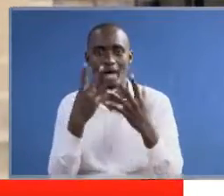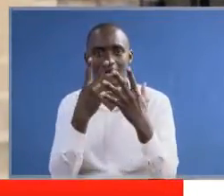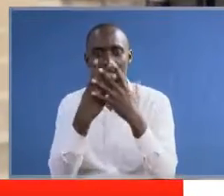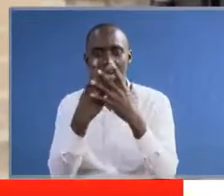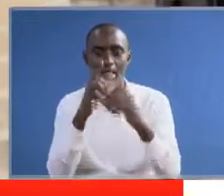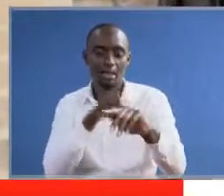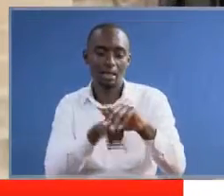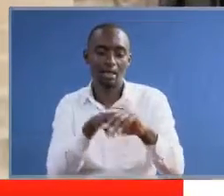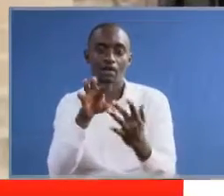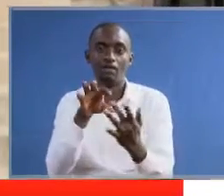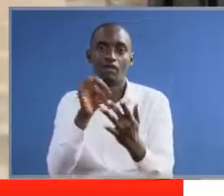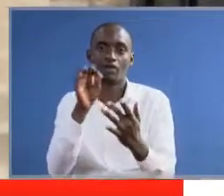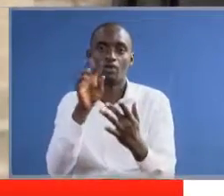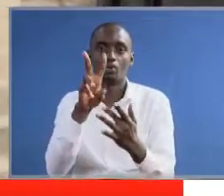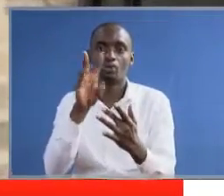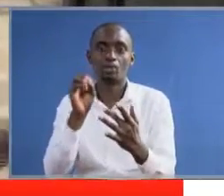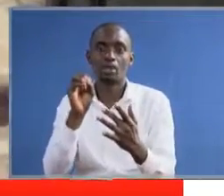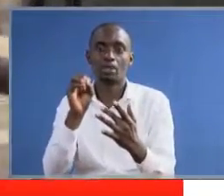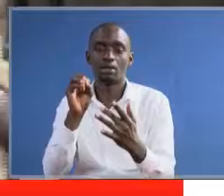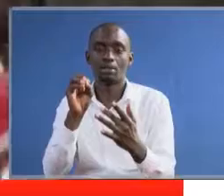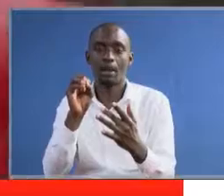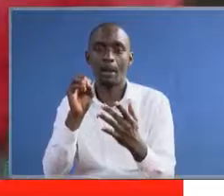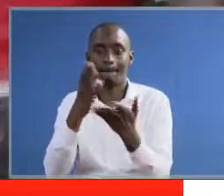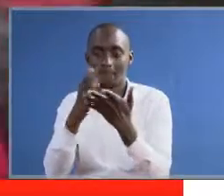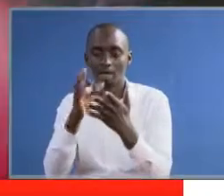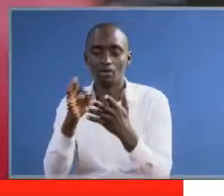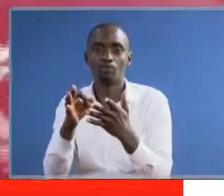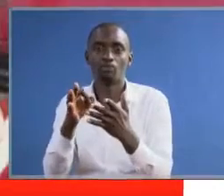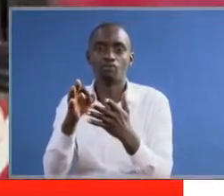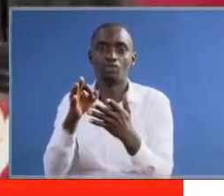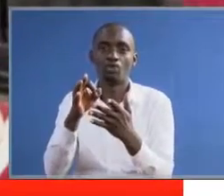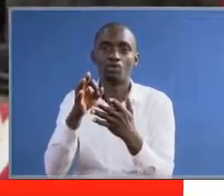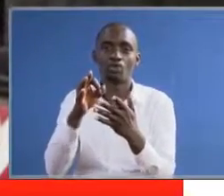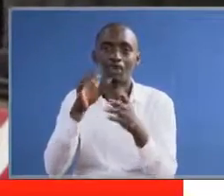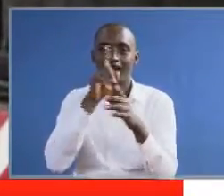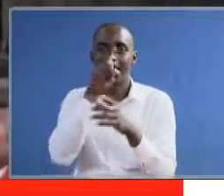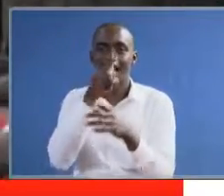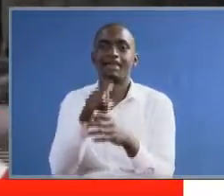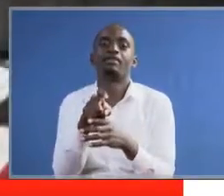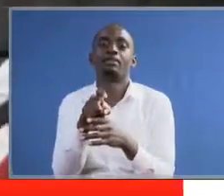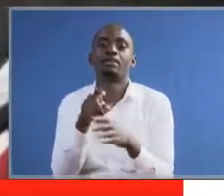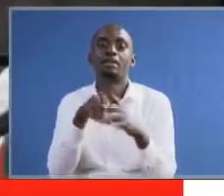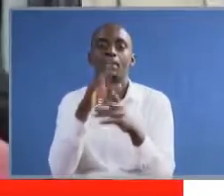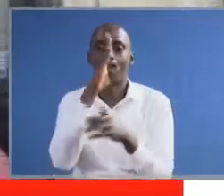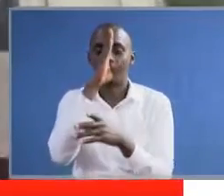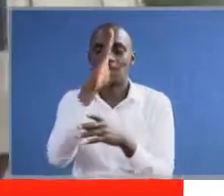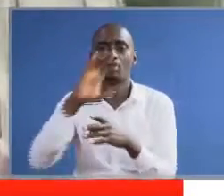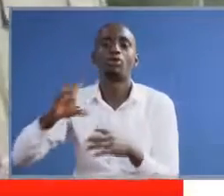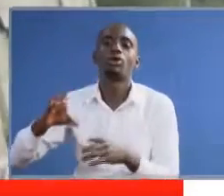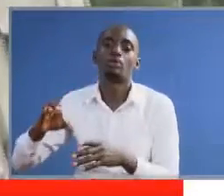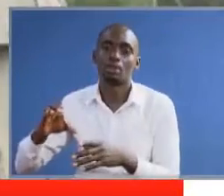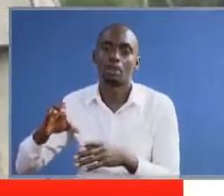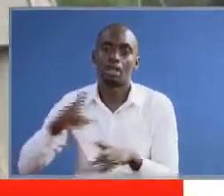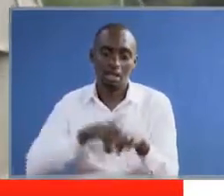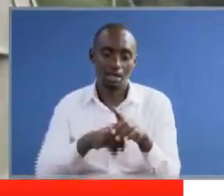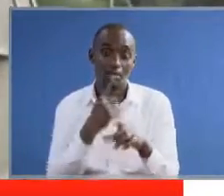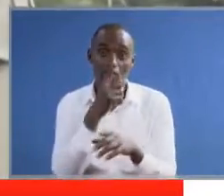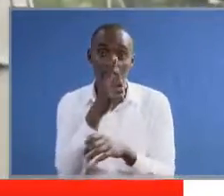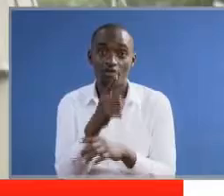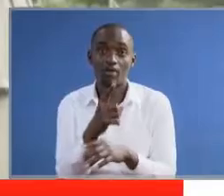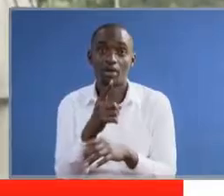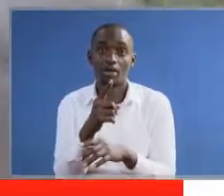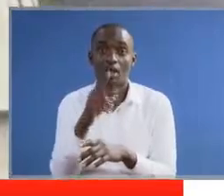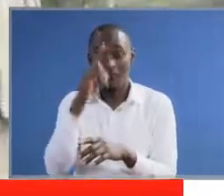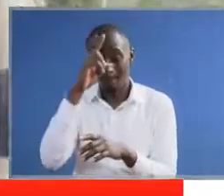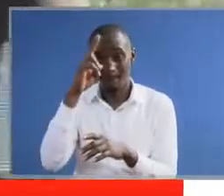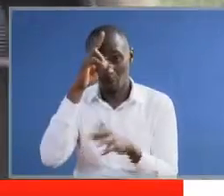were found with 20 pieces of elephant tusks in the East Pokot, Baringo County. While confirming the incident, County